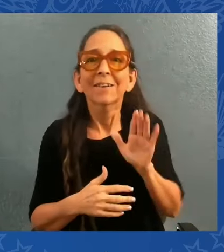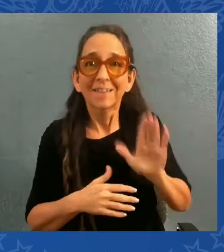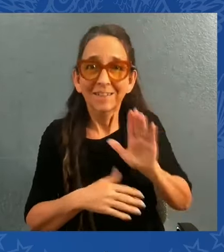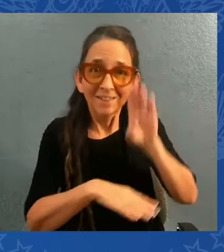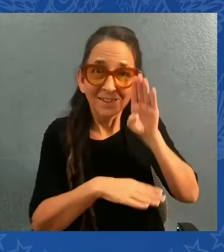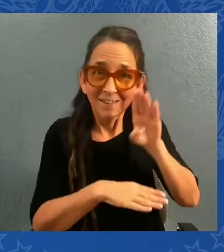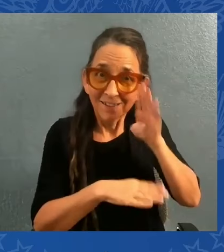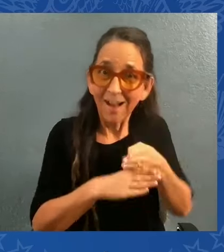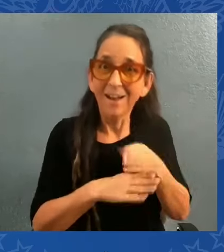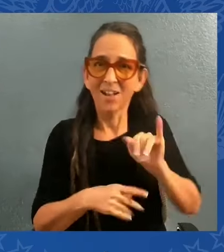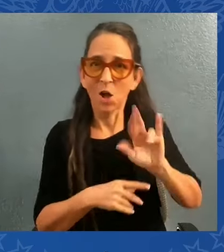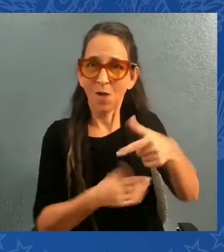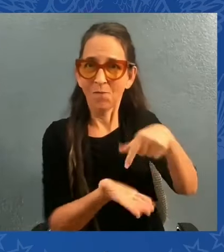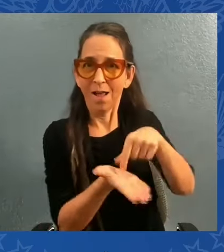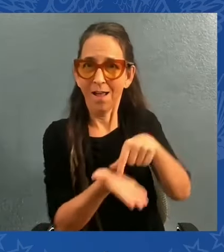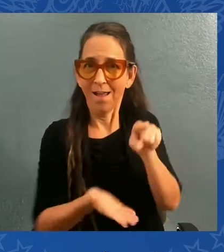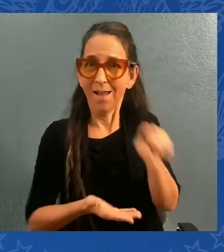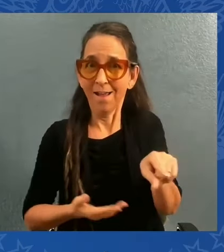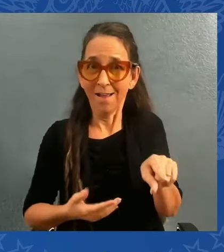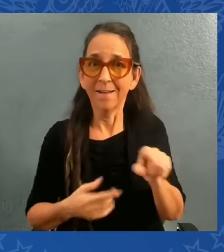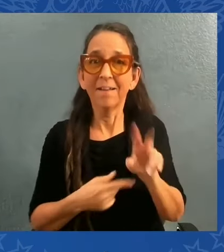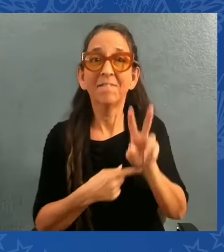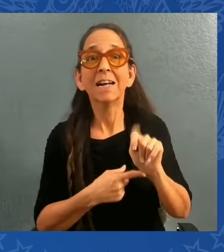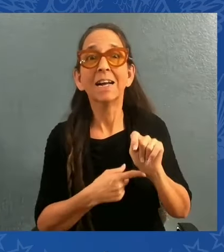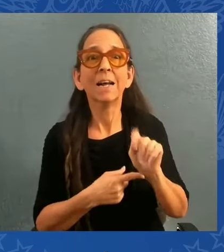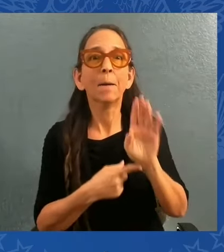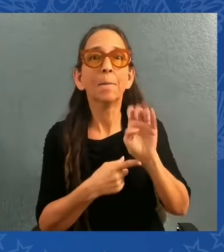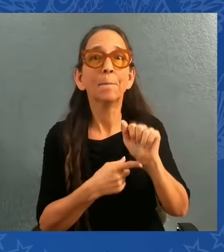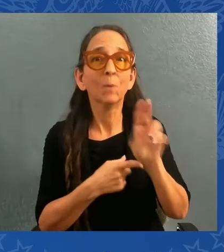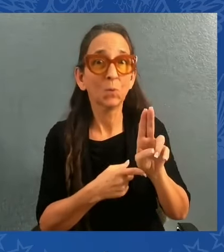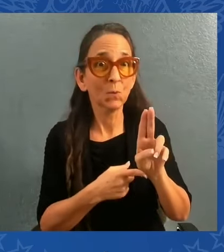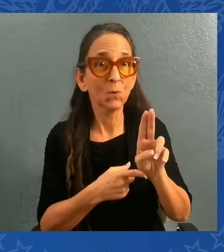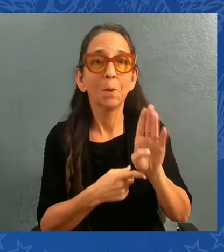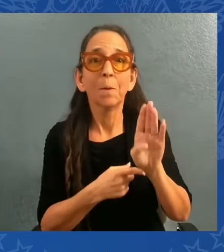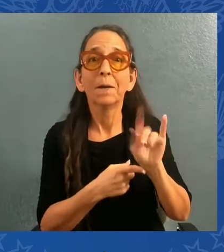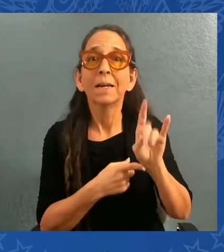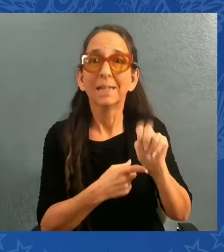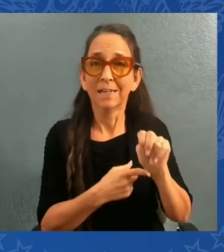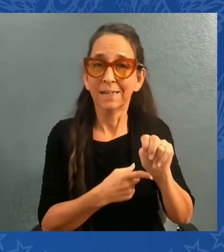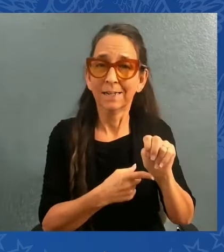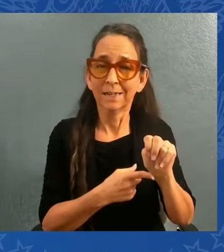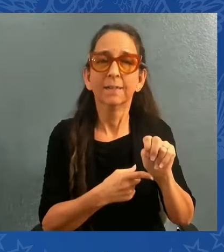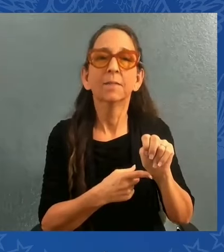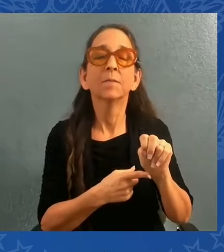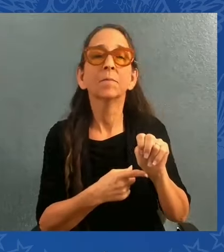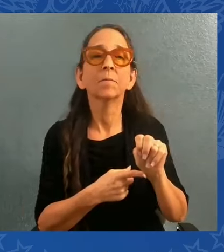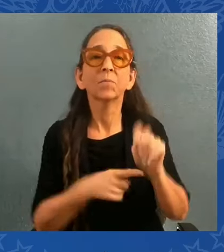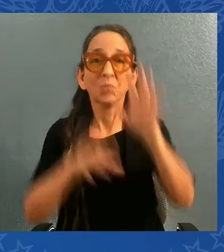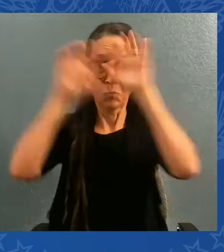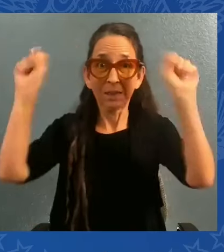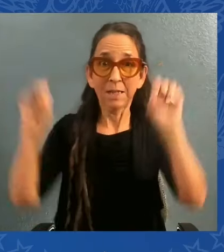Biden. President Biden and Dr. Biden have been unrelenting in their advocacy